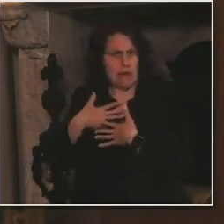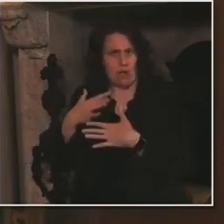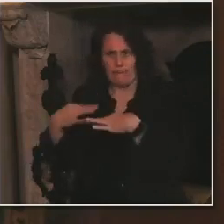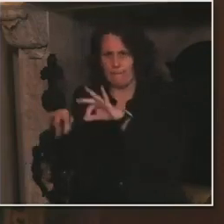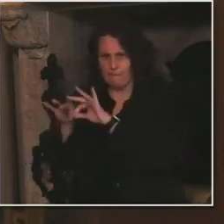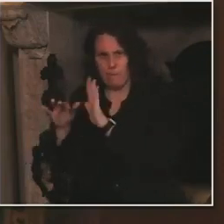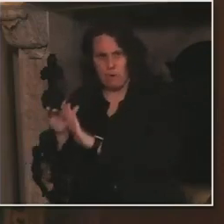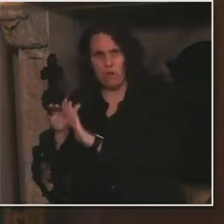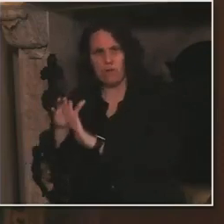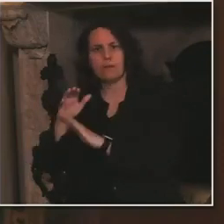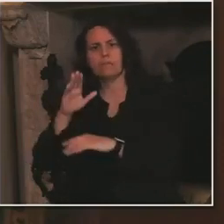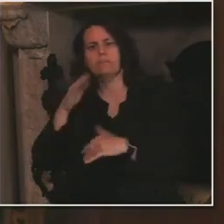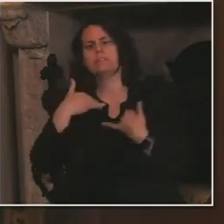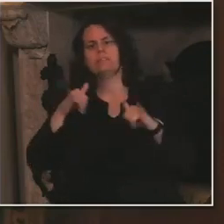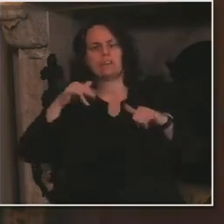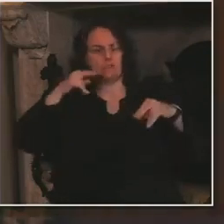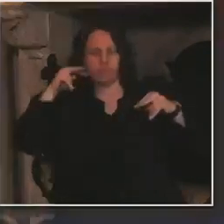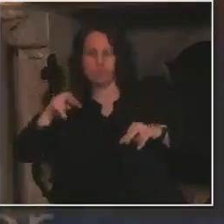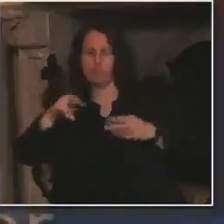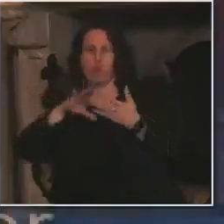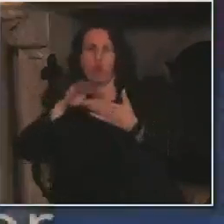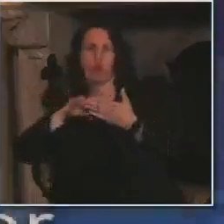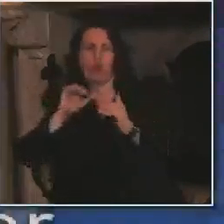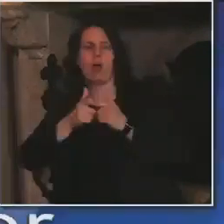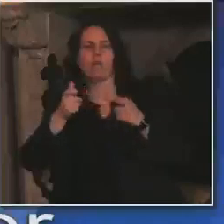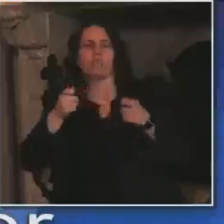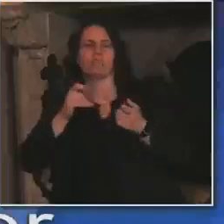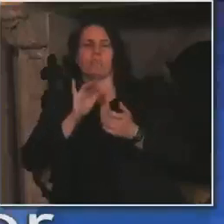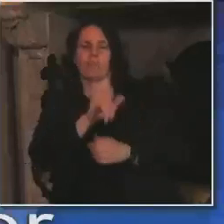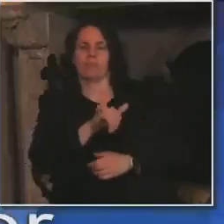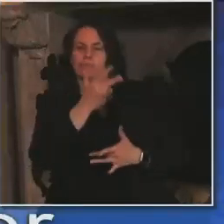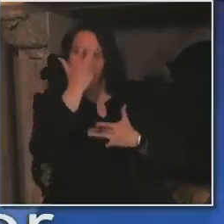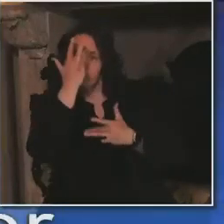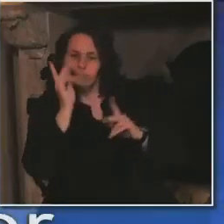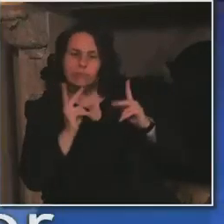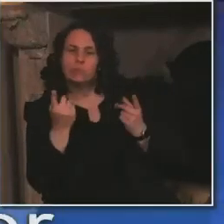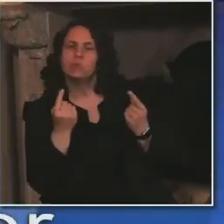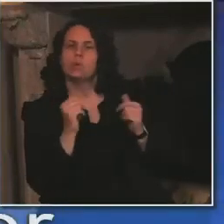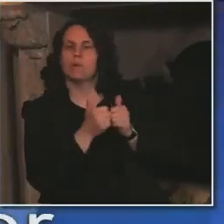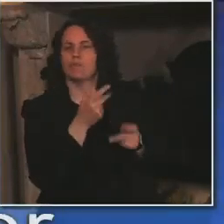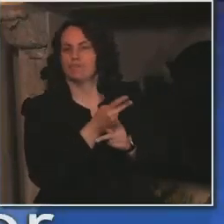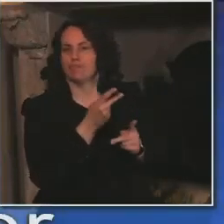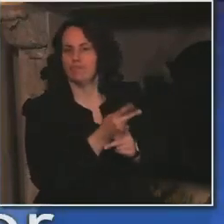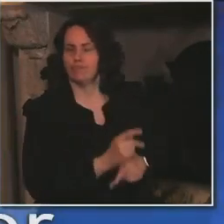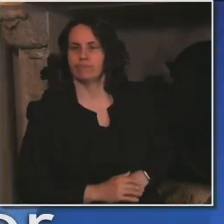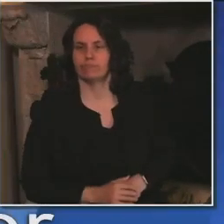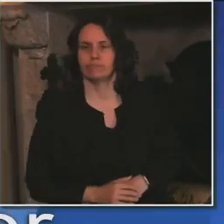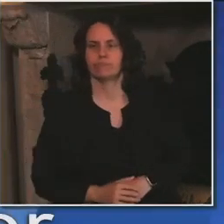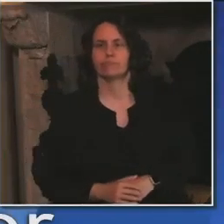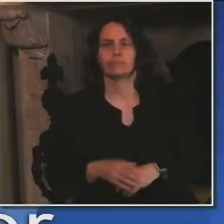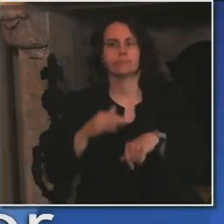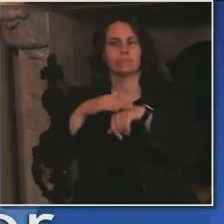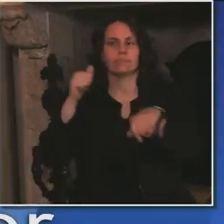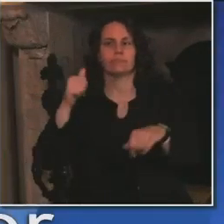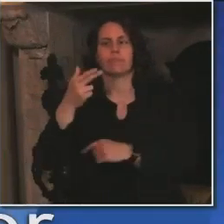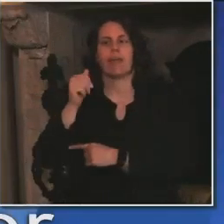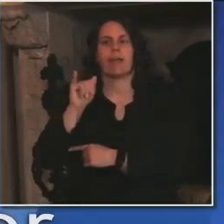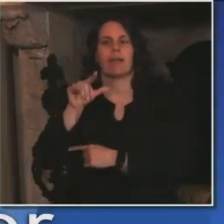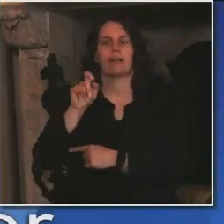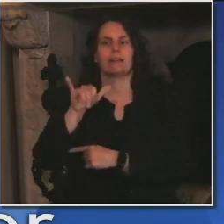specifically. Thank you, Brian. Now to Haley B. Miller from the Green Bay Press Gazette. Haley?